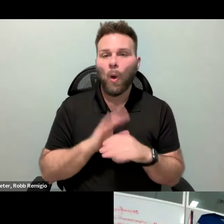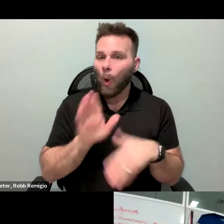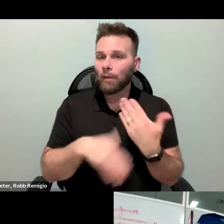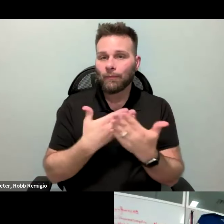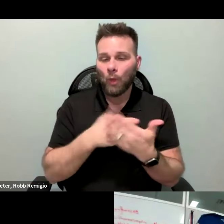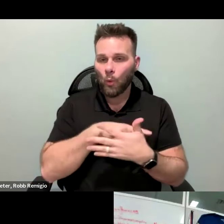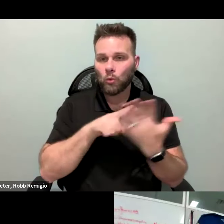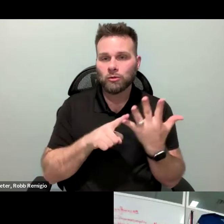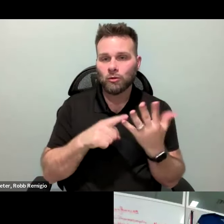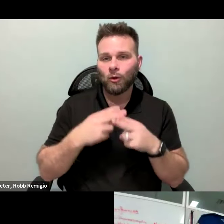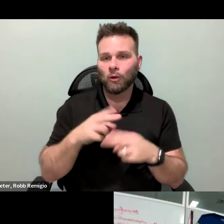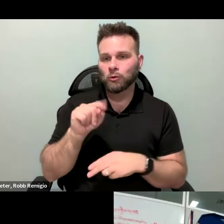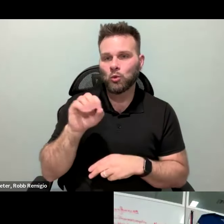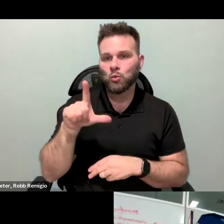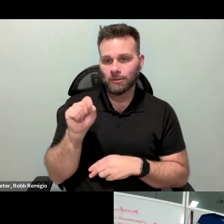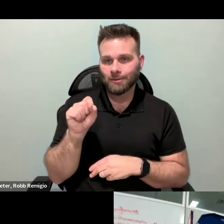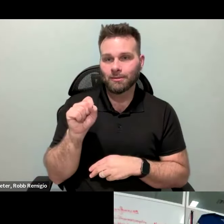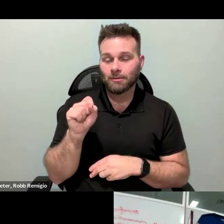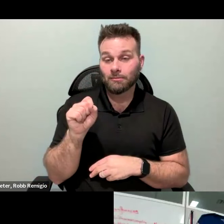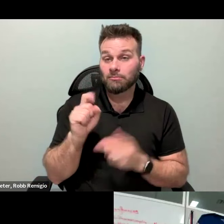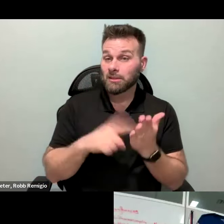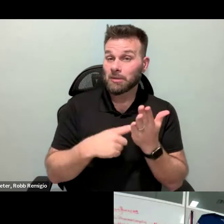toolbox. The truth of the matter is we have to use all of the